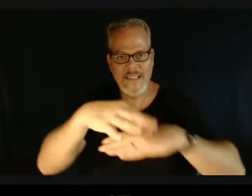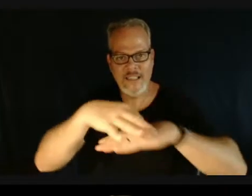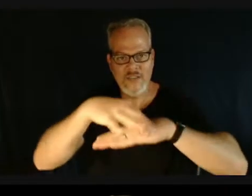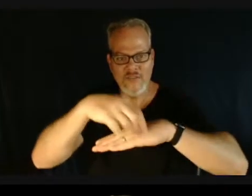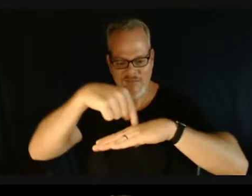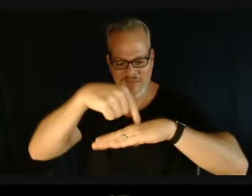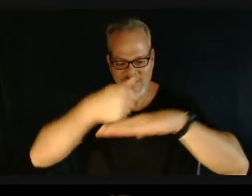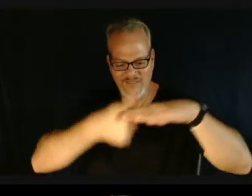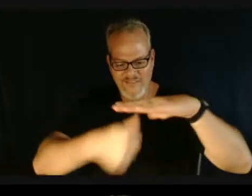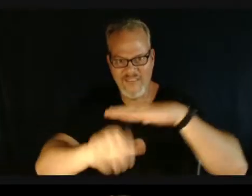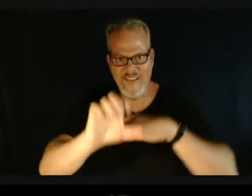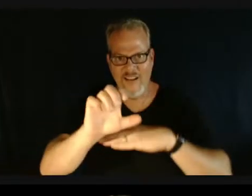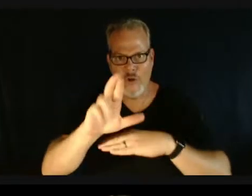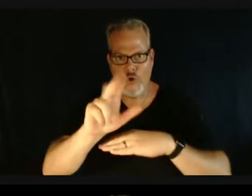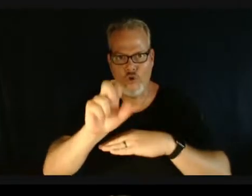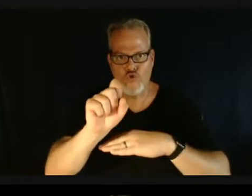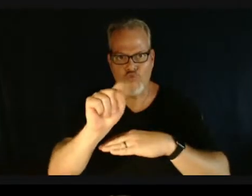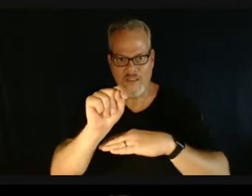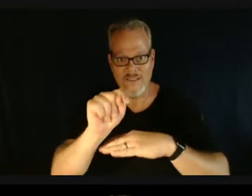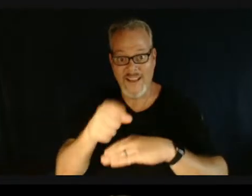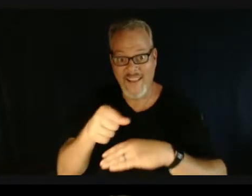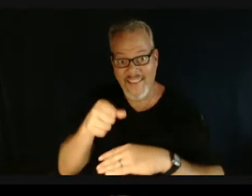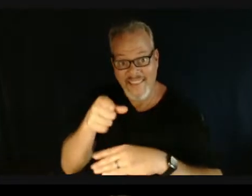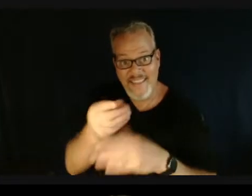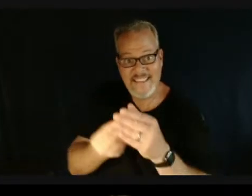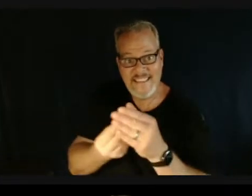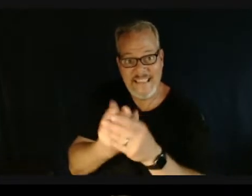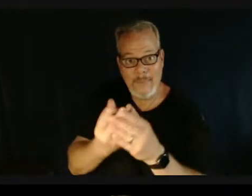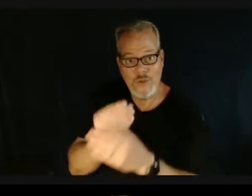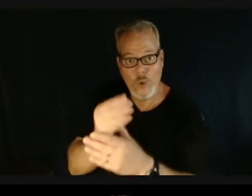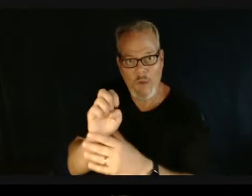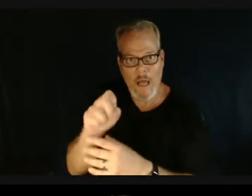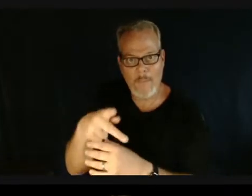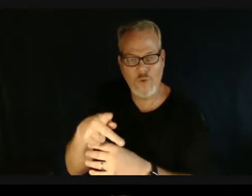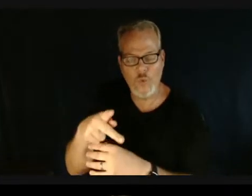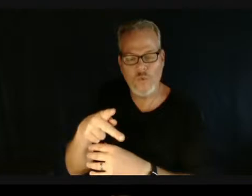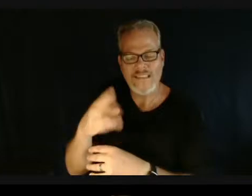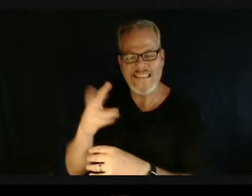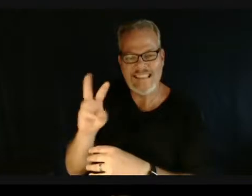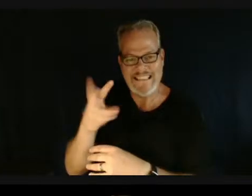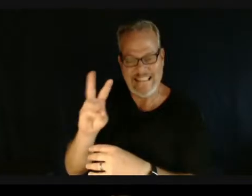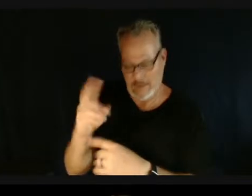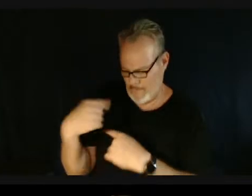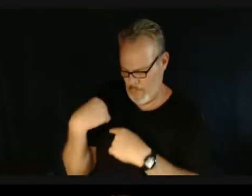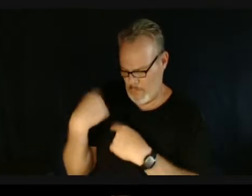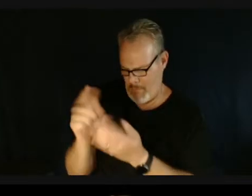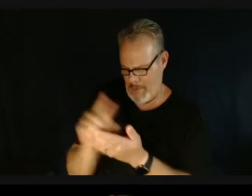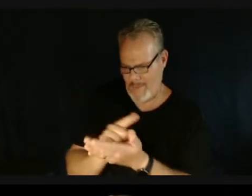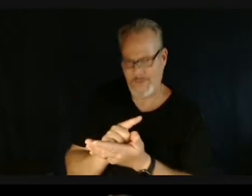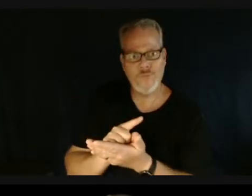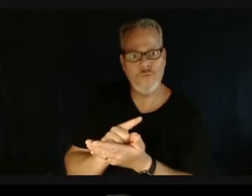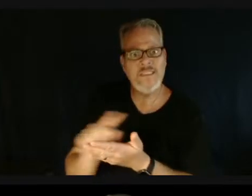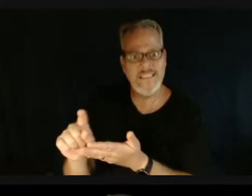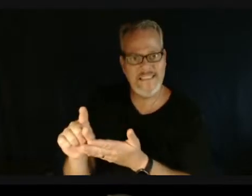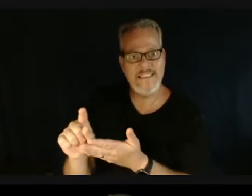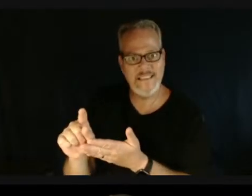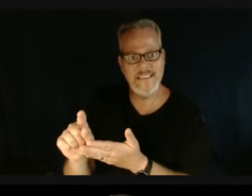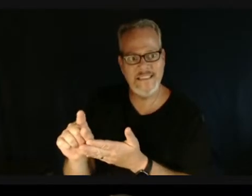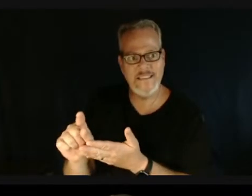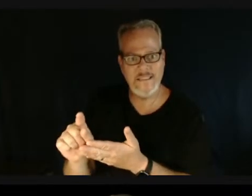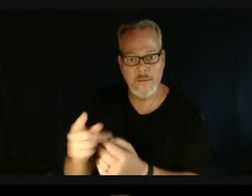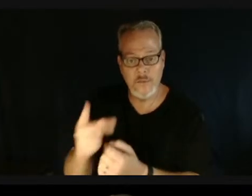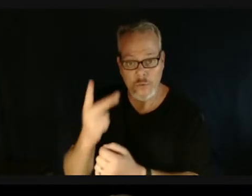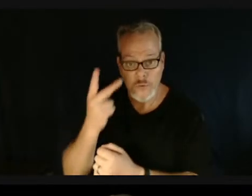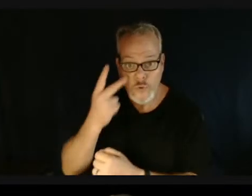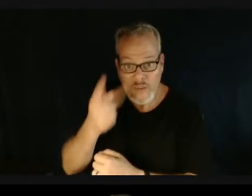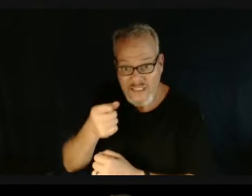This is just since March 27th, just the last week or so since the end of the last episode. So you can see here at the